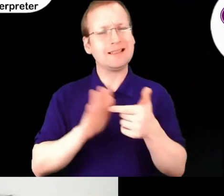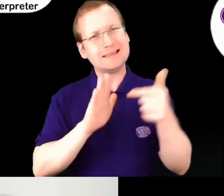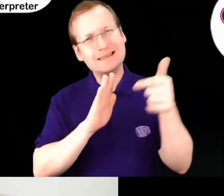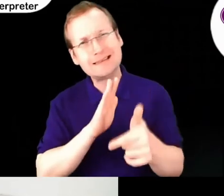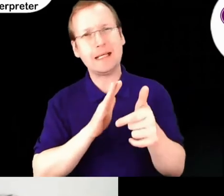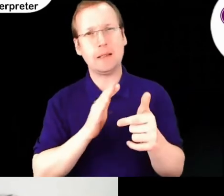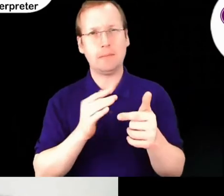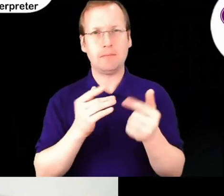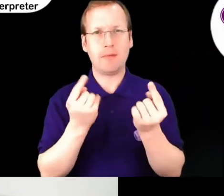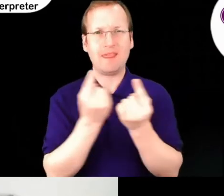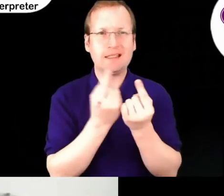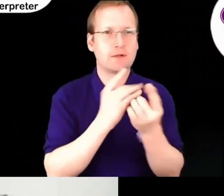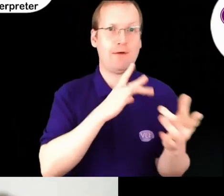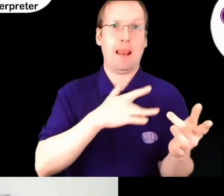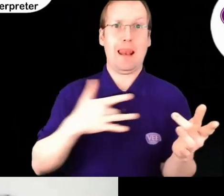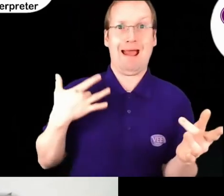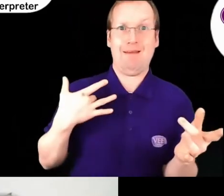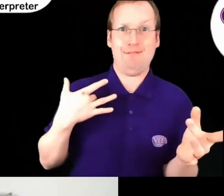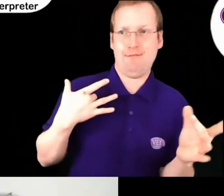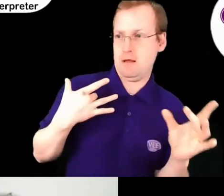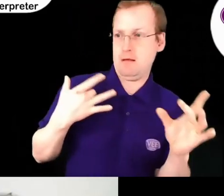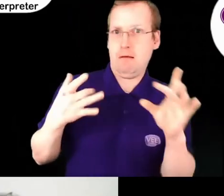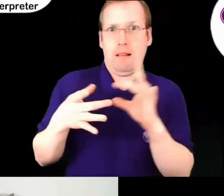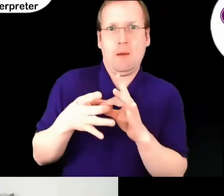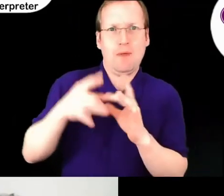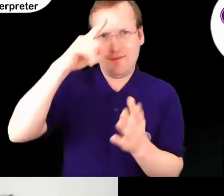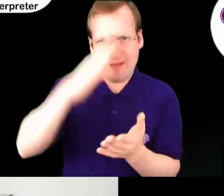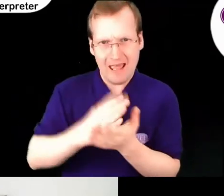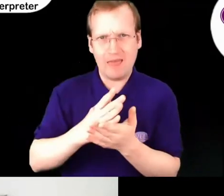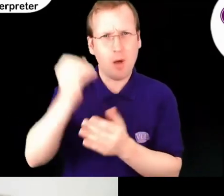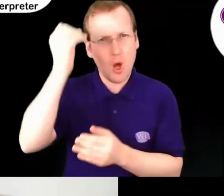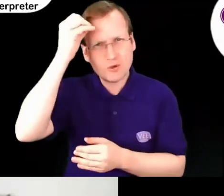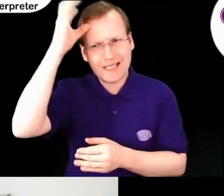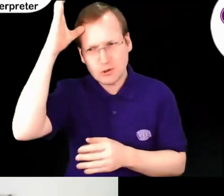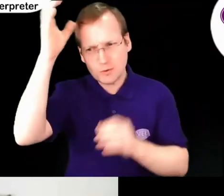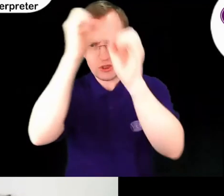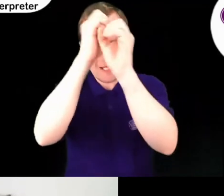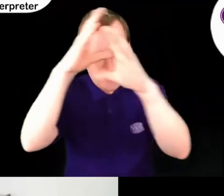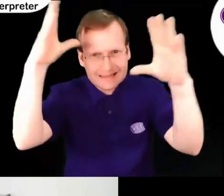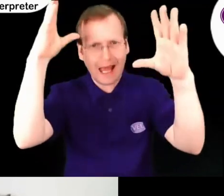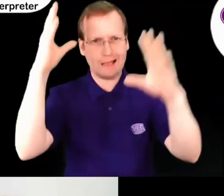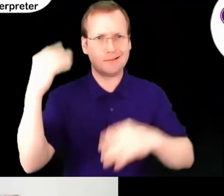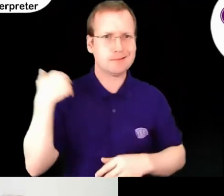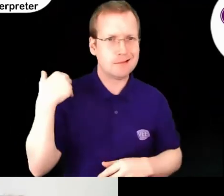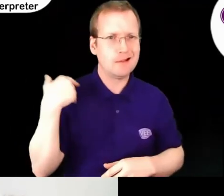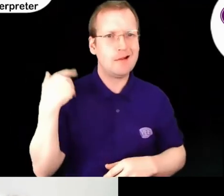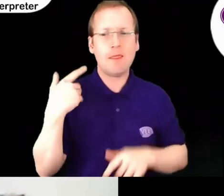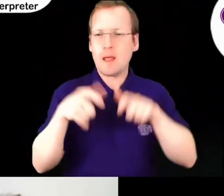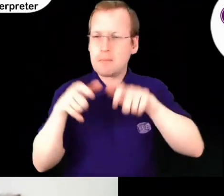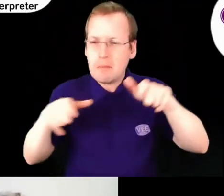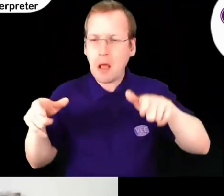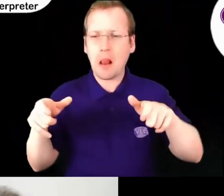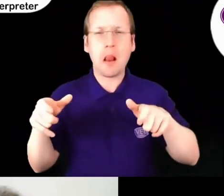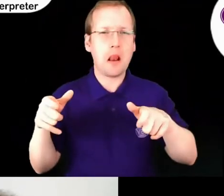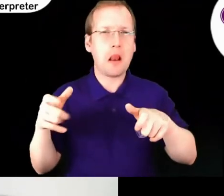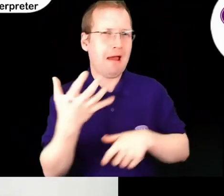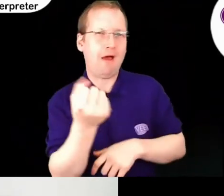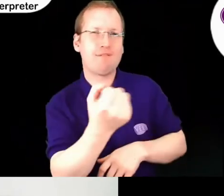and of faith. But there's also experience and intuition and insight and imagination, which people on the ground